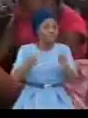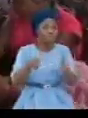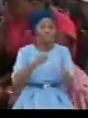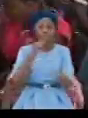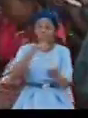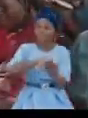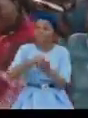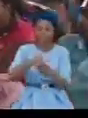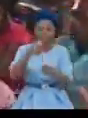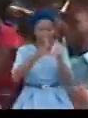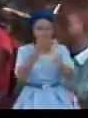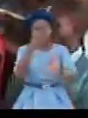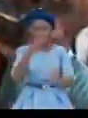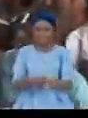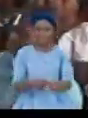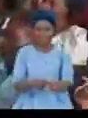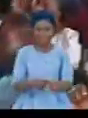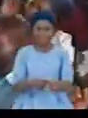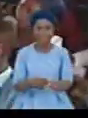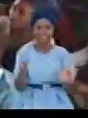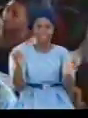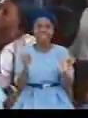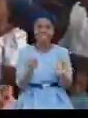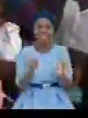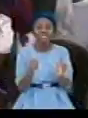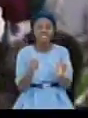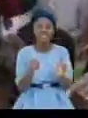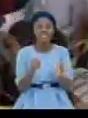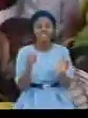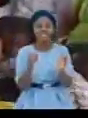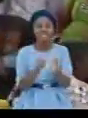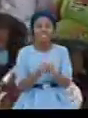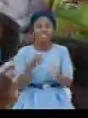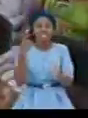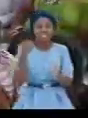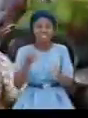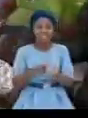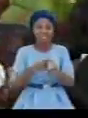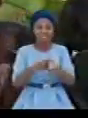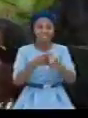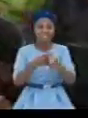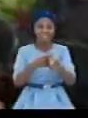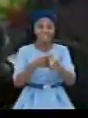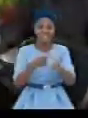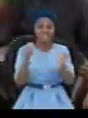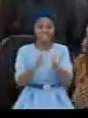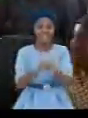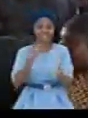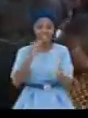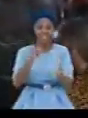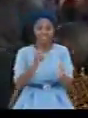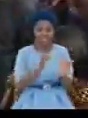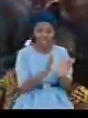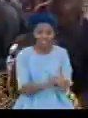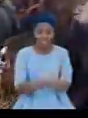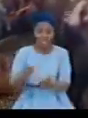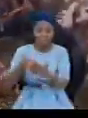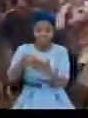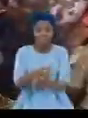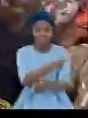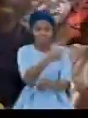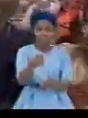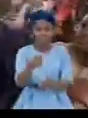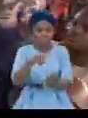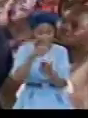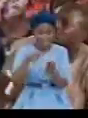be weary. That is a race that is set before you. This race that is set before you, you will